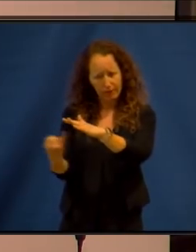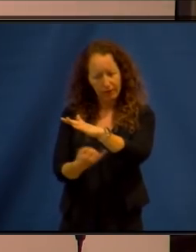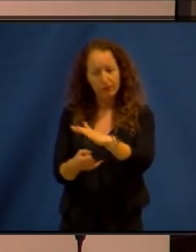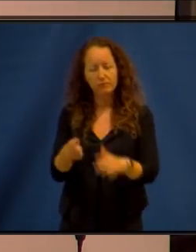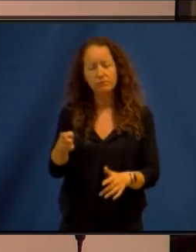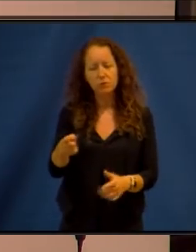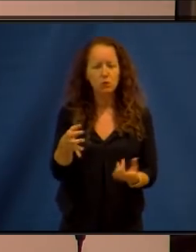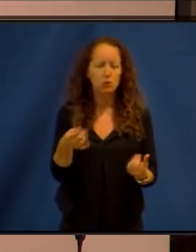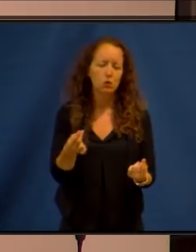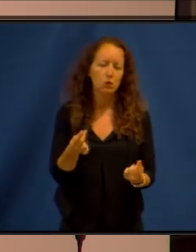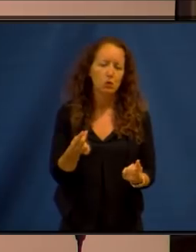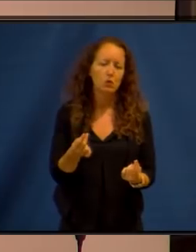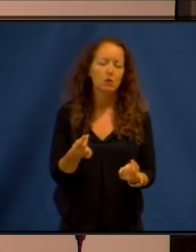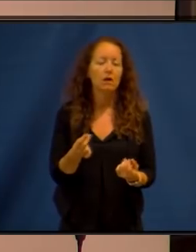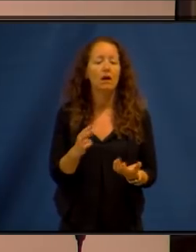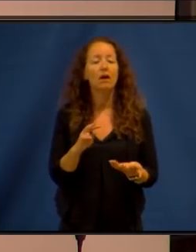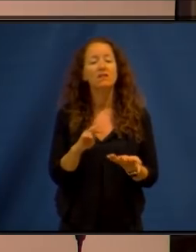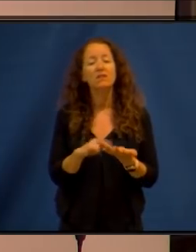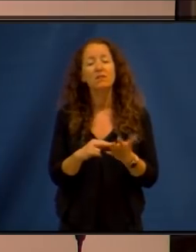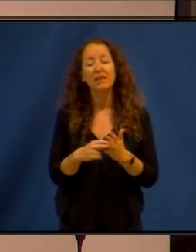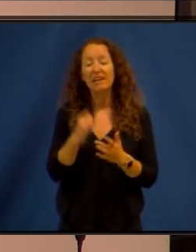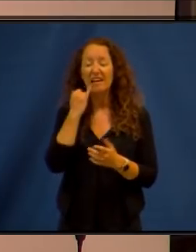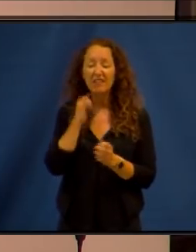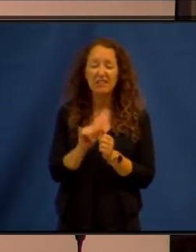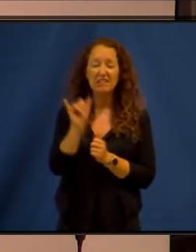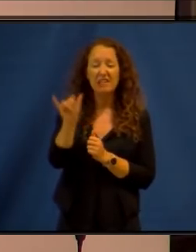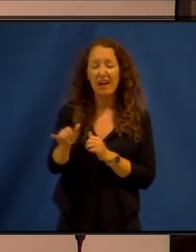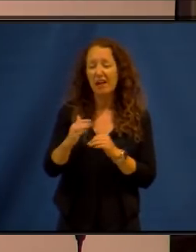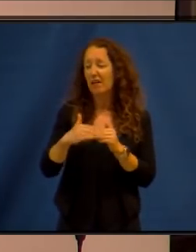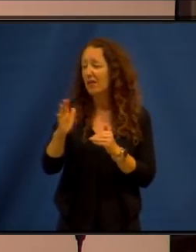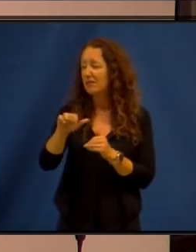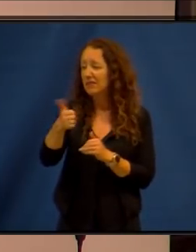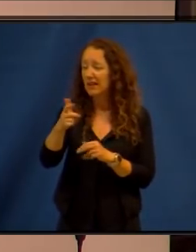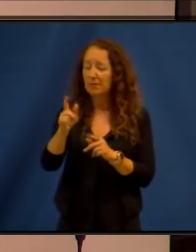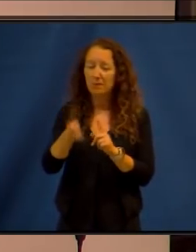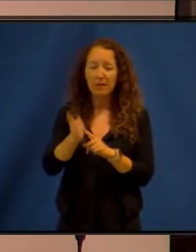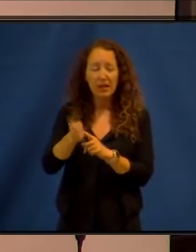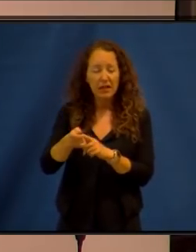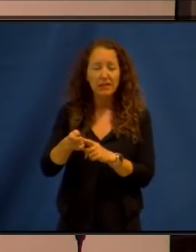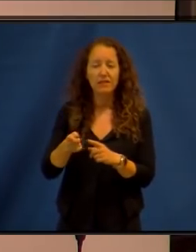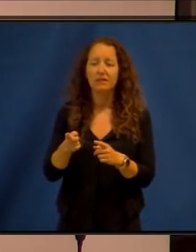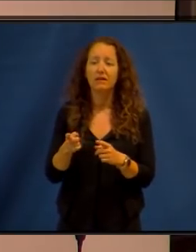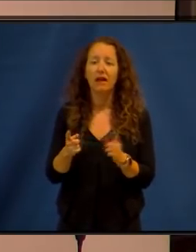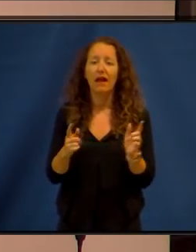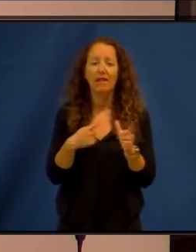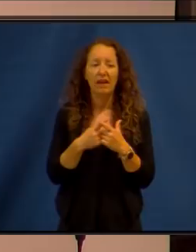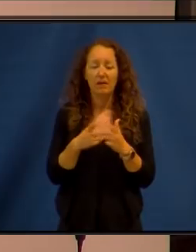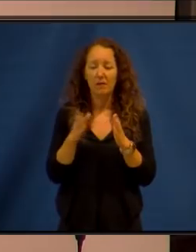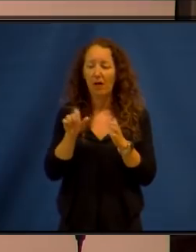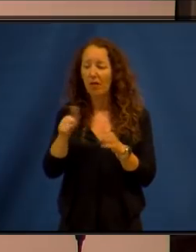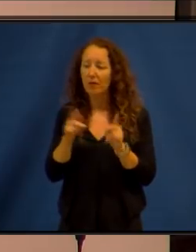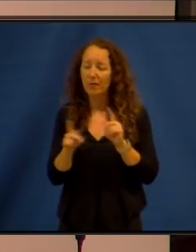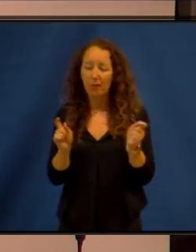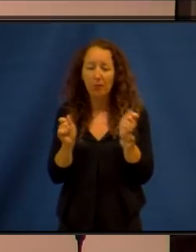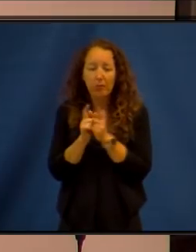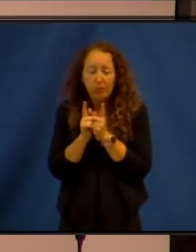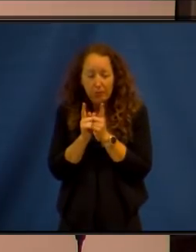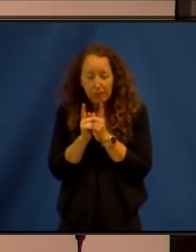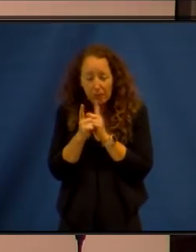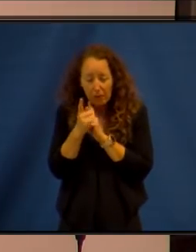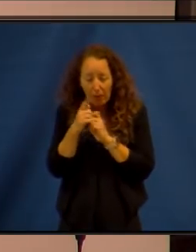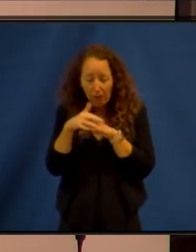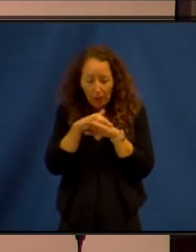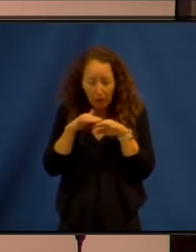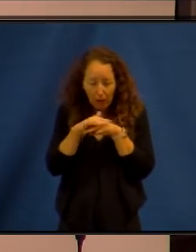not in the same store. It's not in the same business necessarily, but it's in a very close space. Hence the reason for the